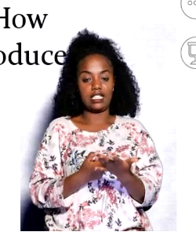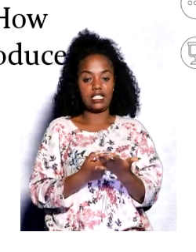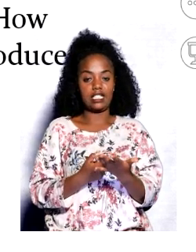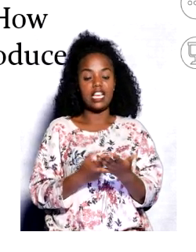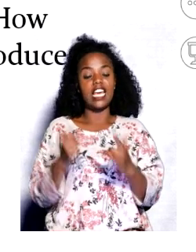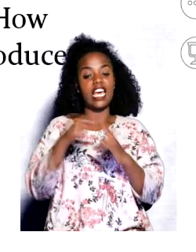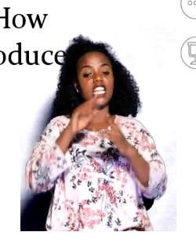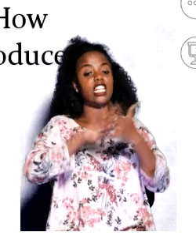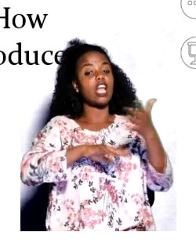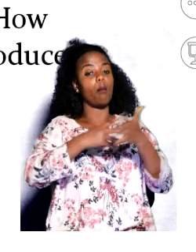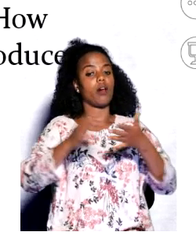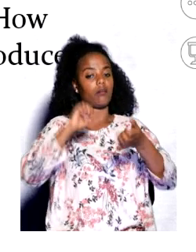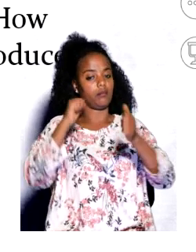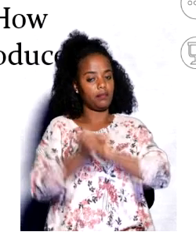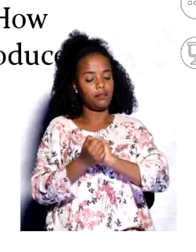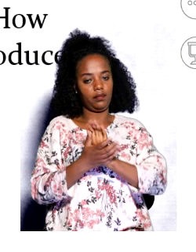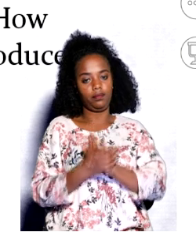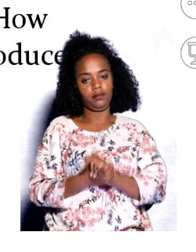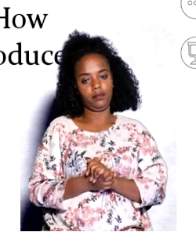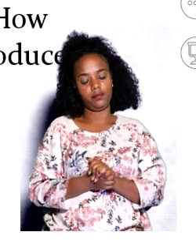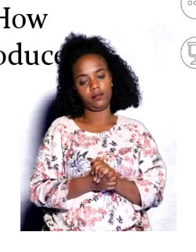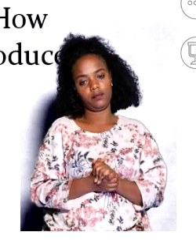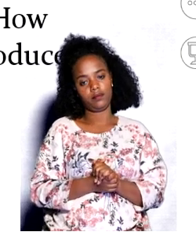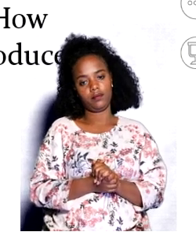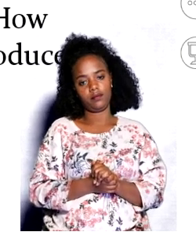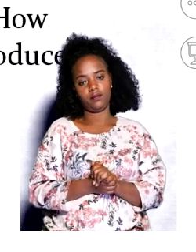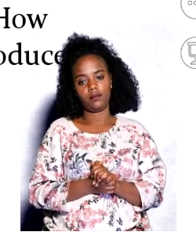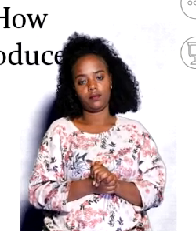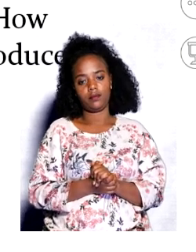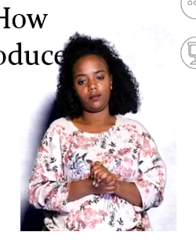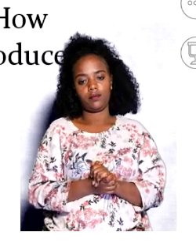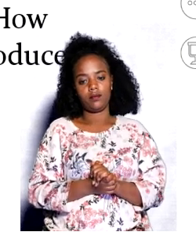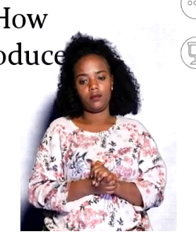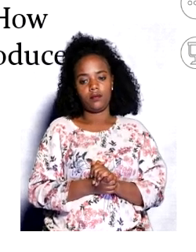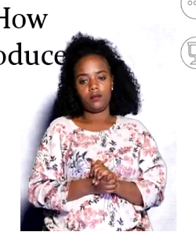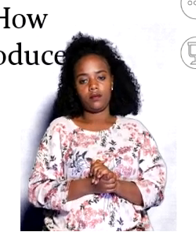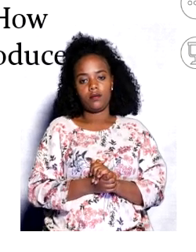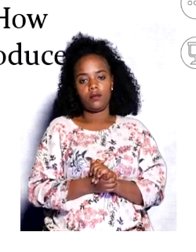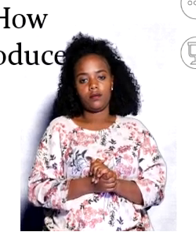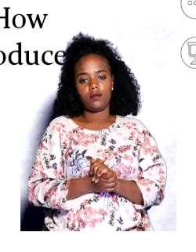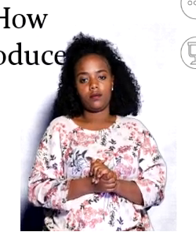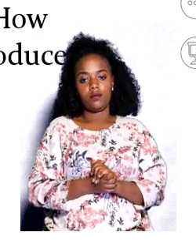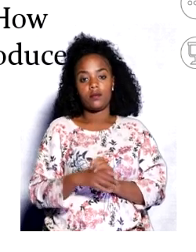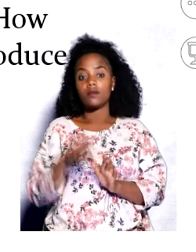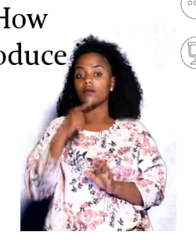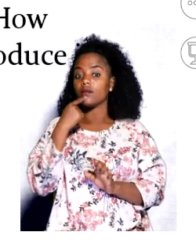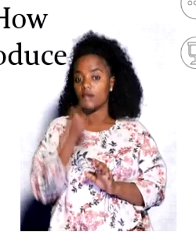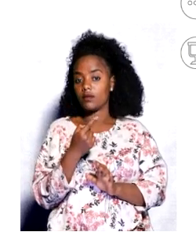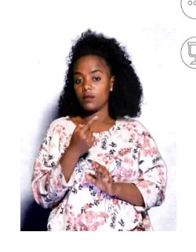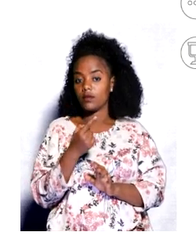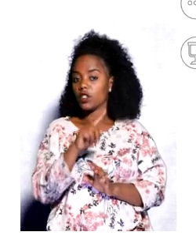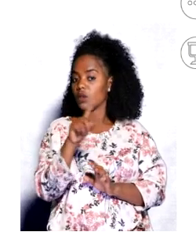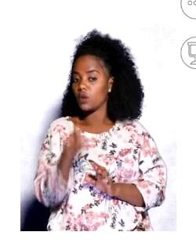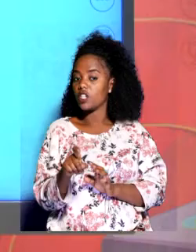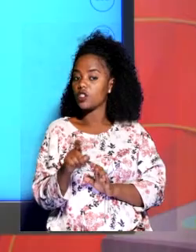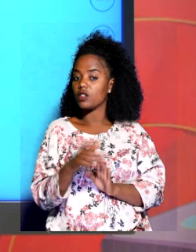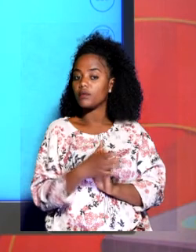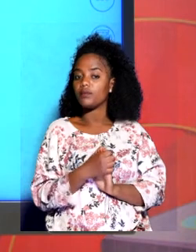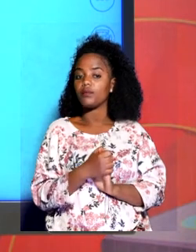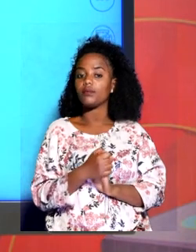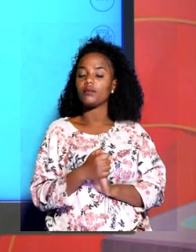table form. It says, the question,